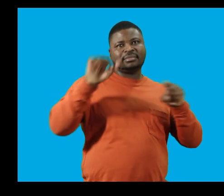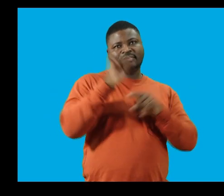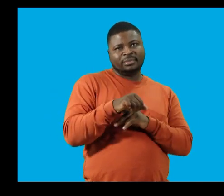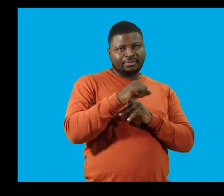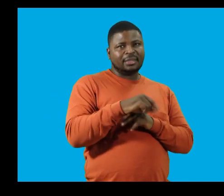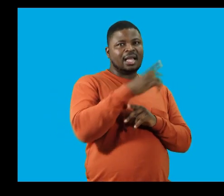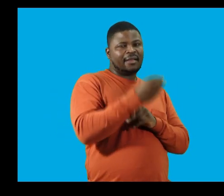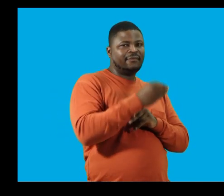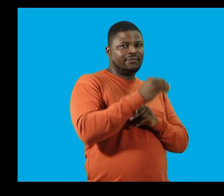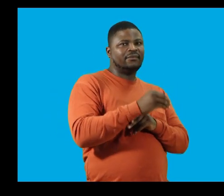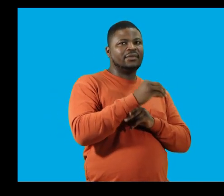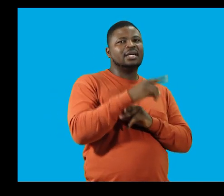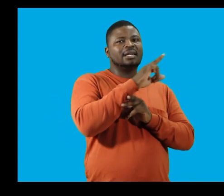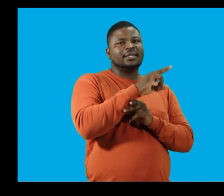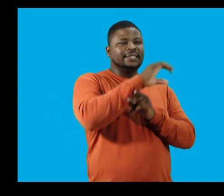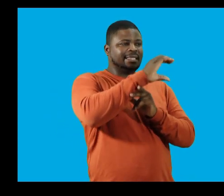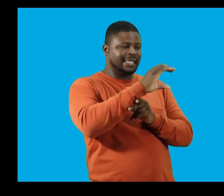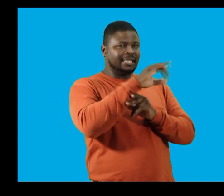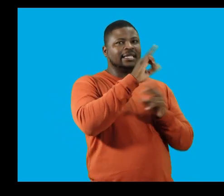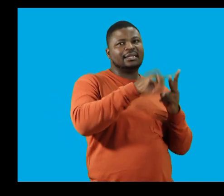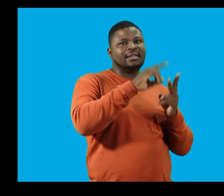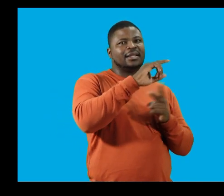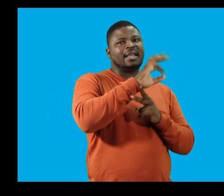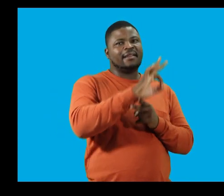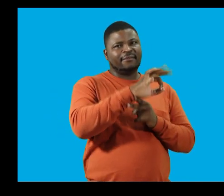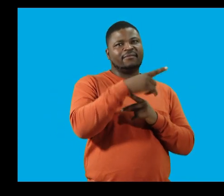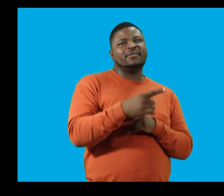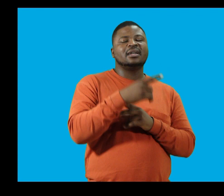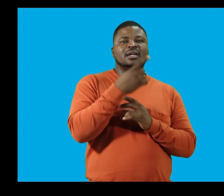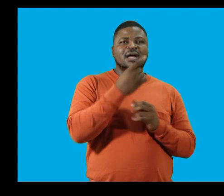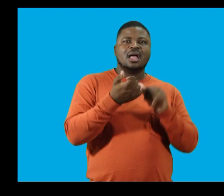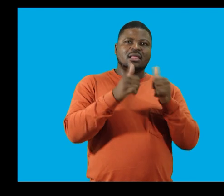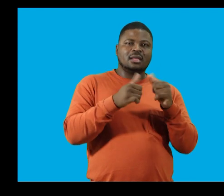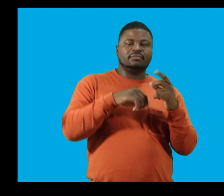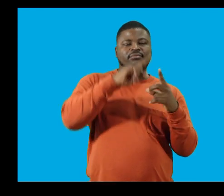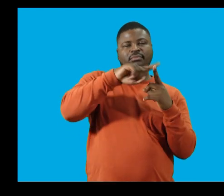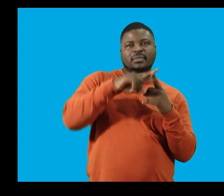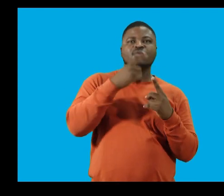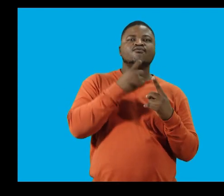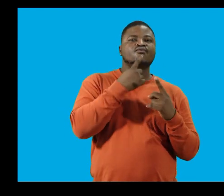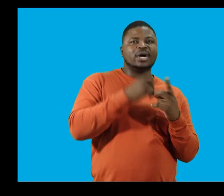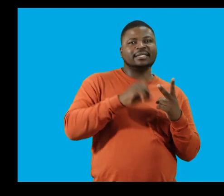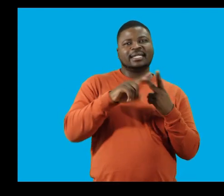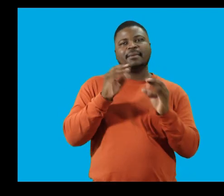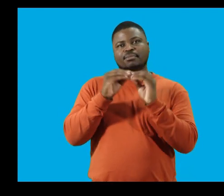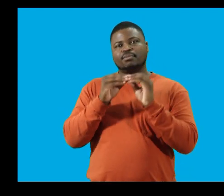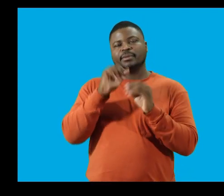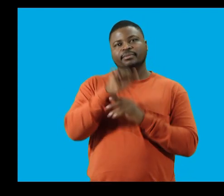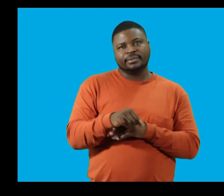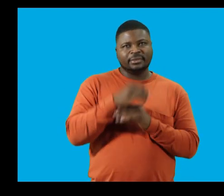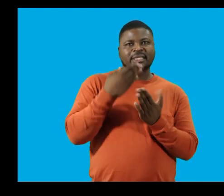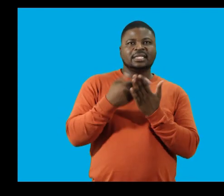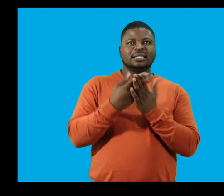degrees Celsius and degrees Fahrenheit. The one is red, so that will be the